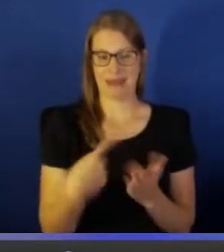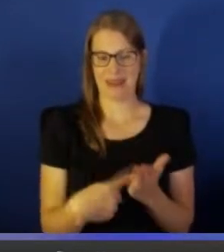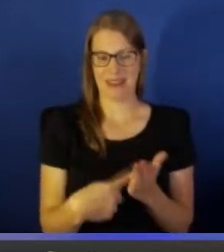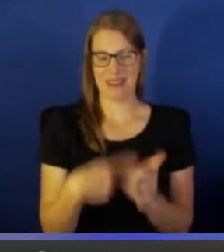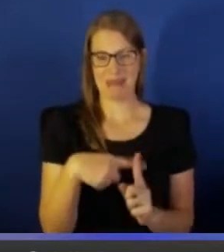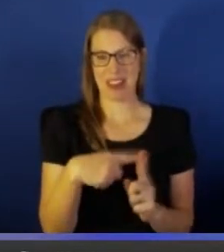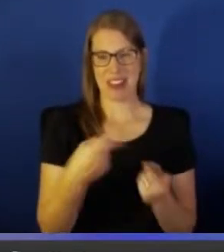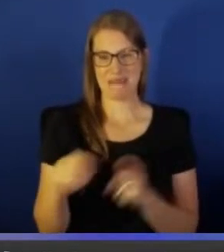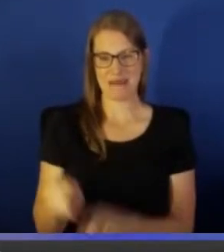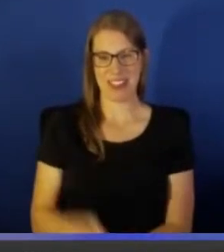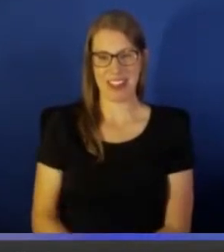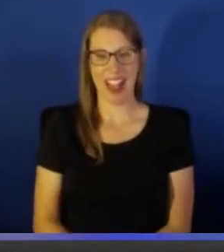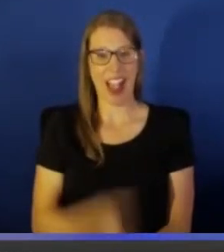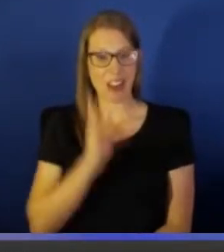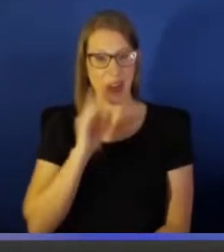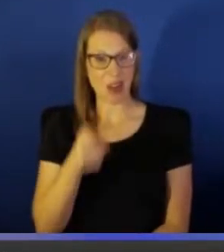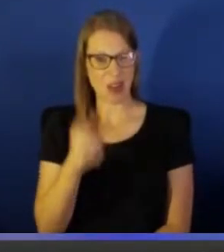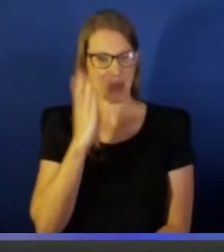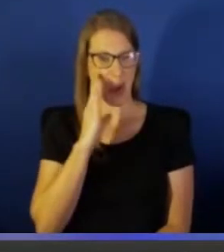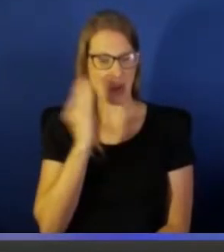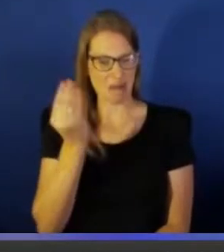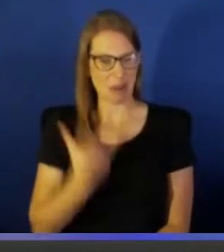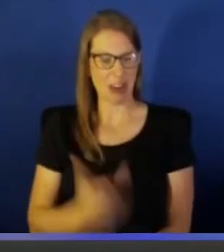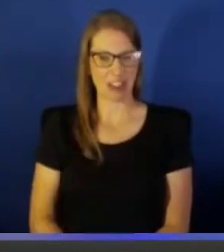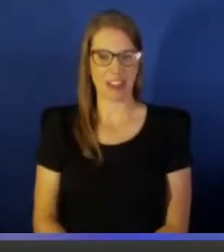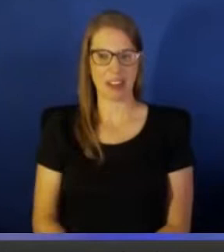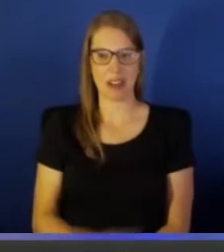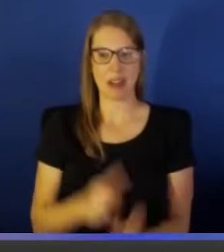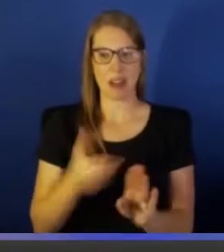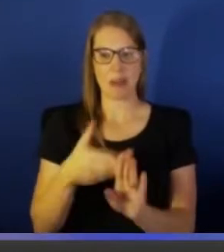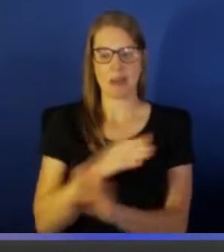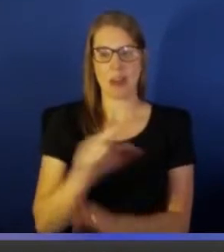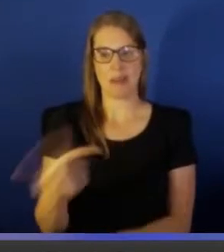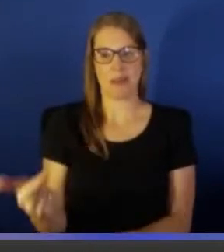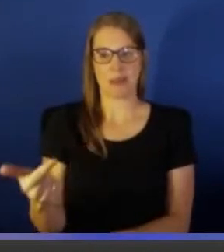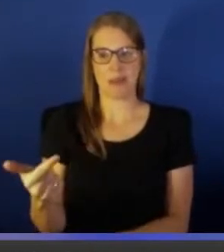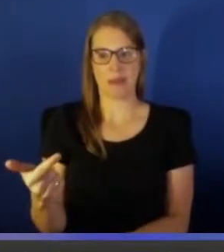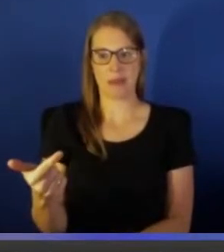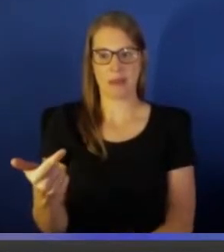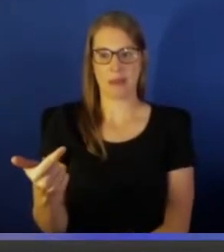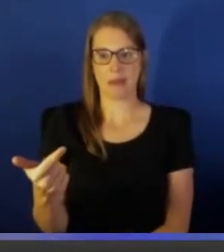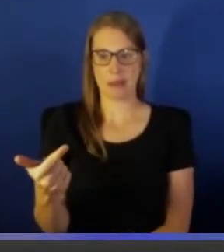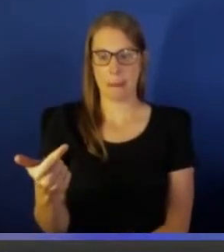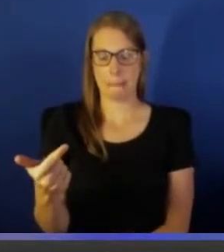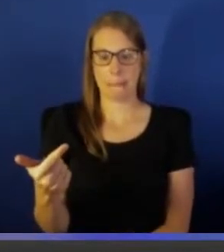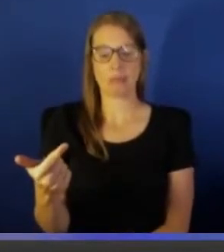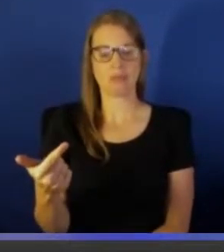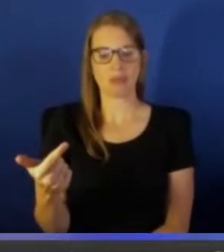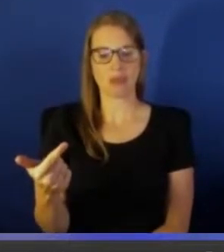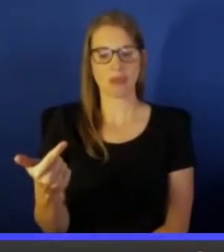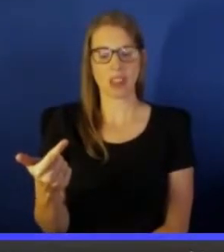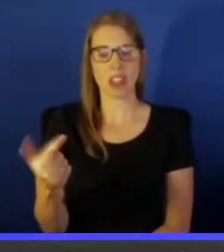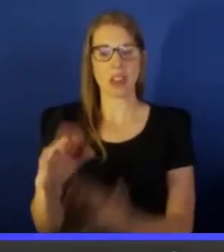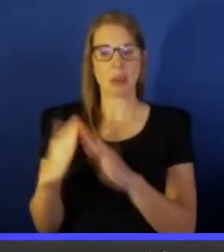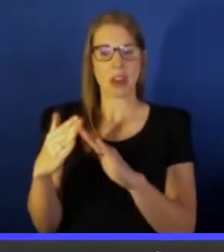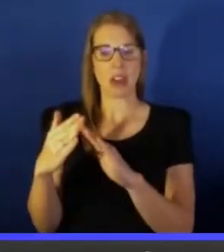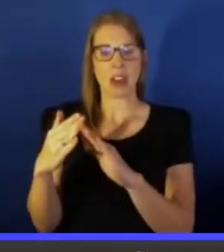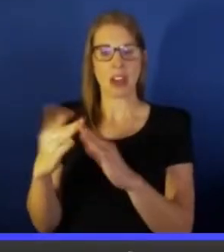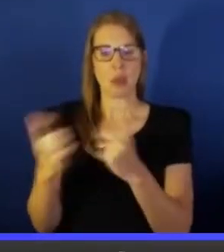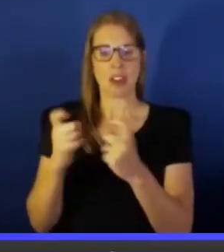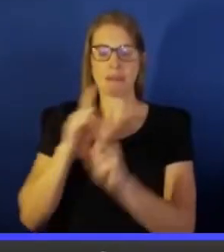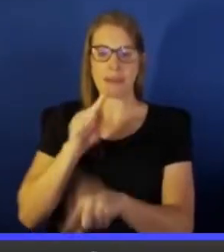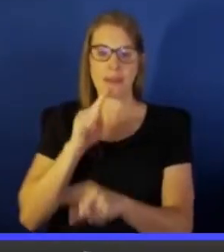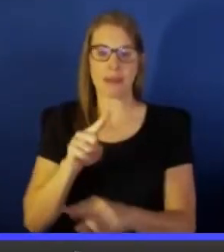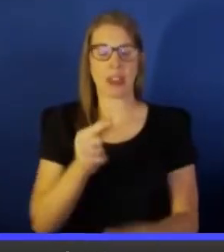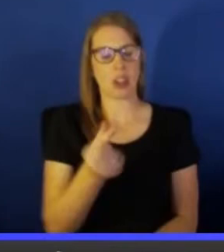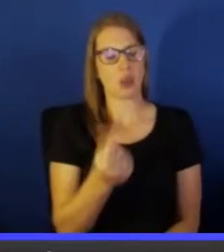You got the scoop, I know. So before we went to community questions, we talked about the power of green, a green solution to health and wellness, including